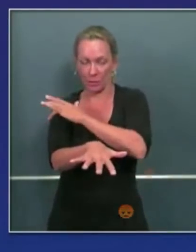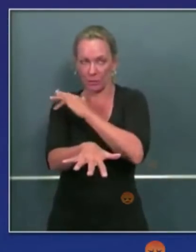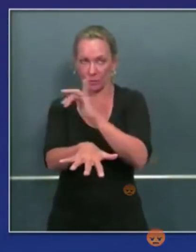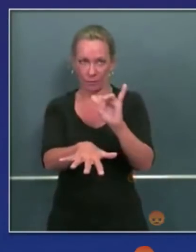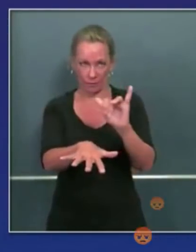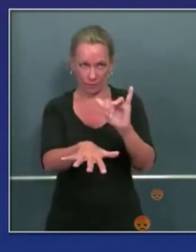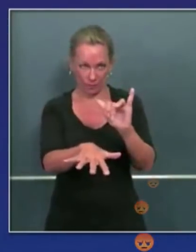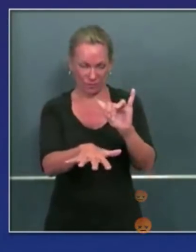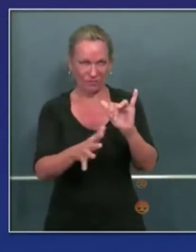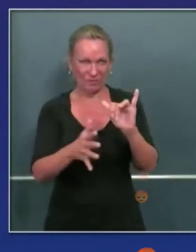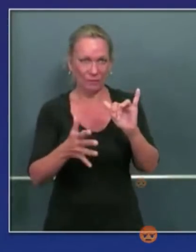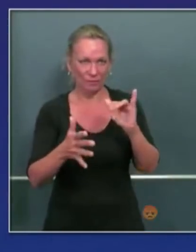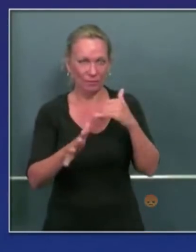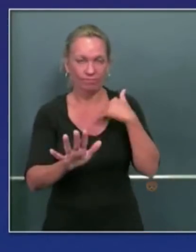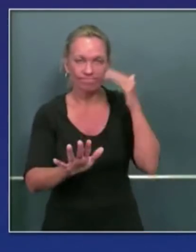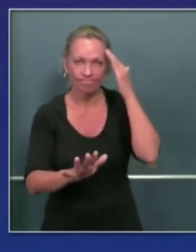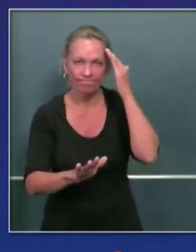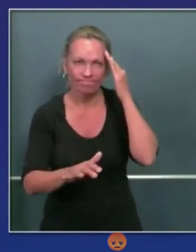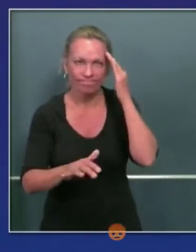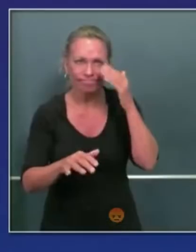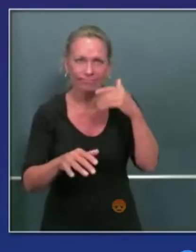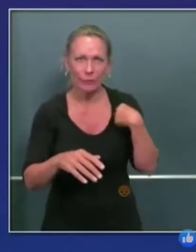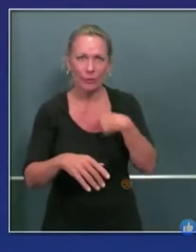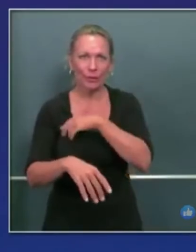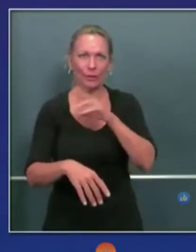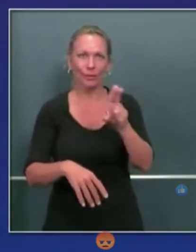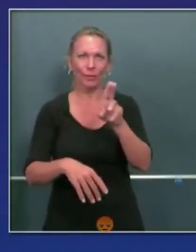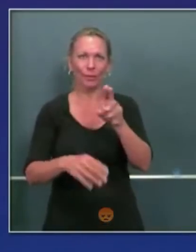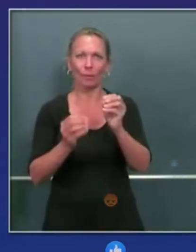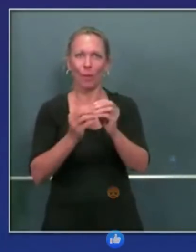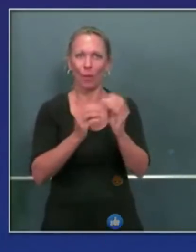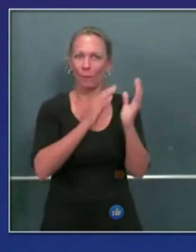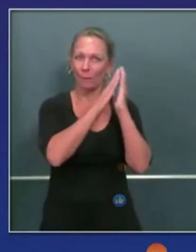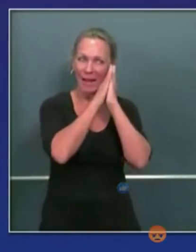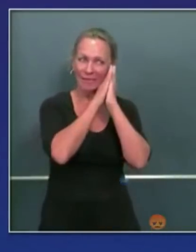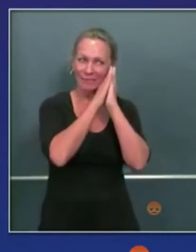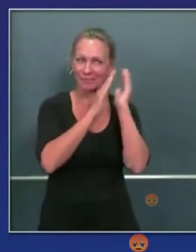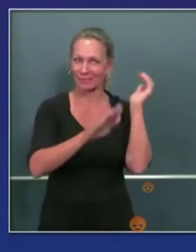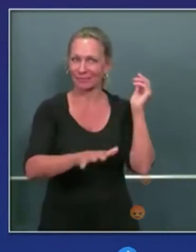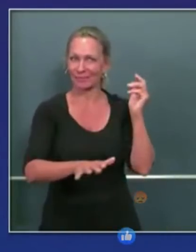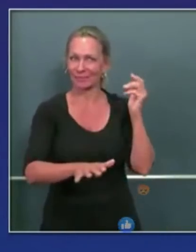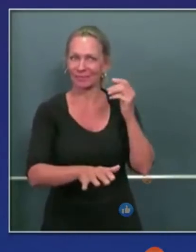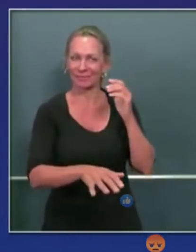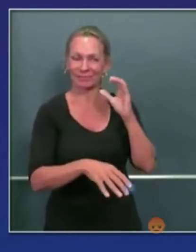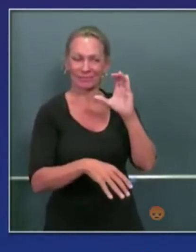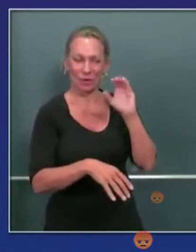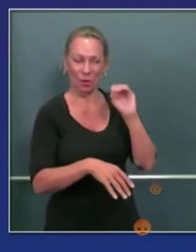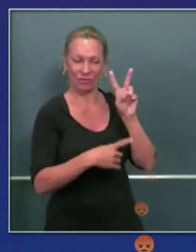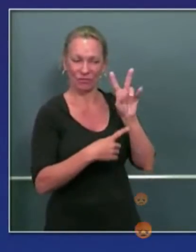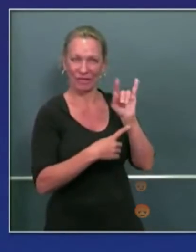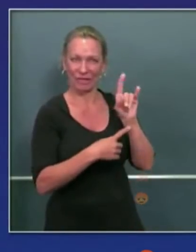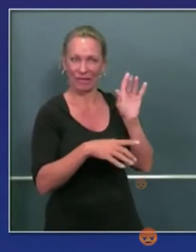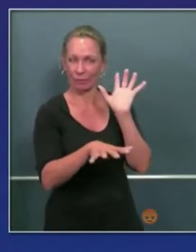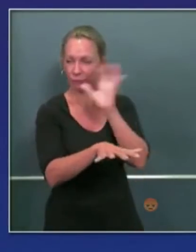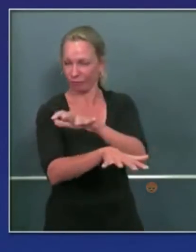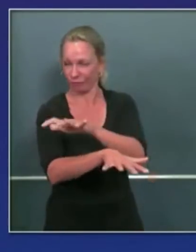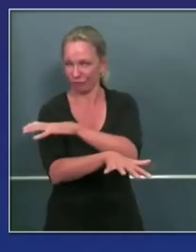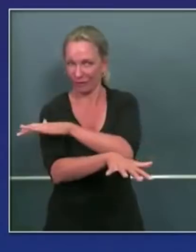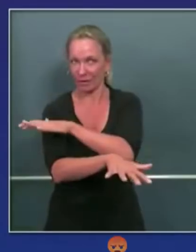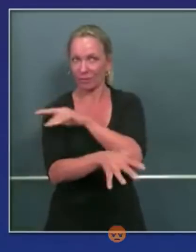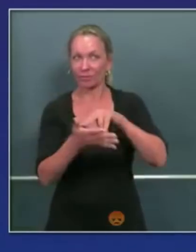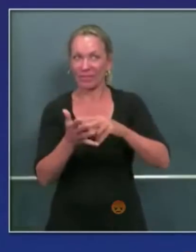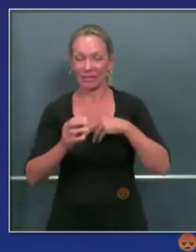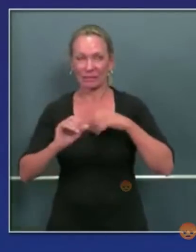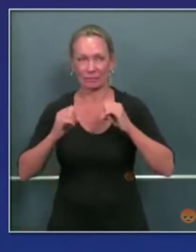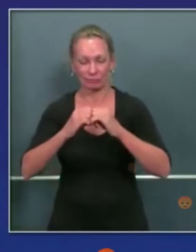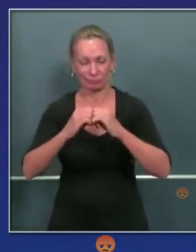sites, which we have talked Còn cái about phần over màu the course trắng of là the last many months that 4.776 we đó have là cái số procured lượng and nhập identified all viện up là and down the vì state, Seton nguyên nhân Hospital là in vì Daly Covid. City